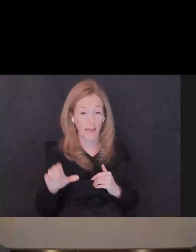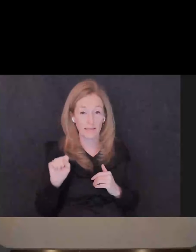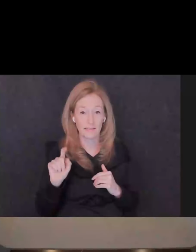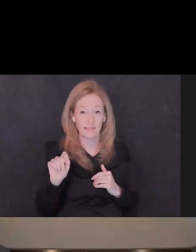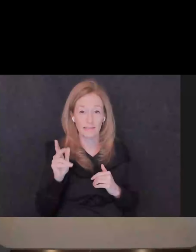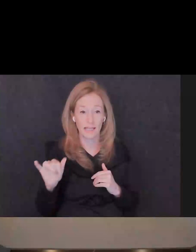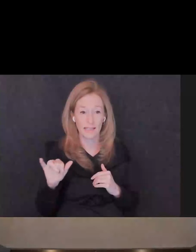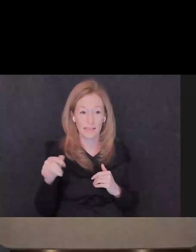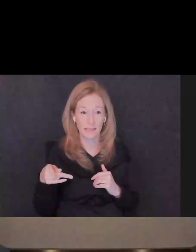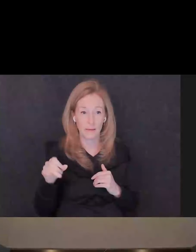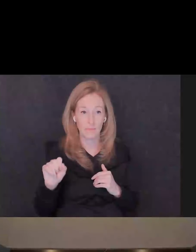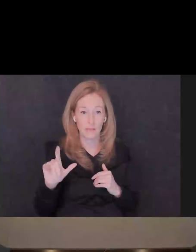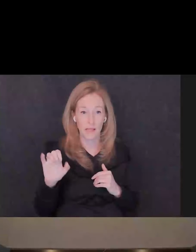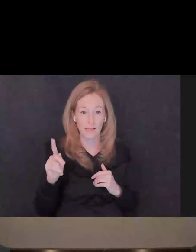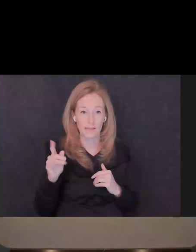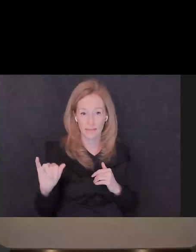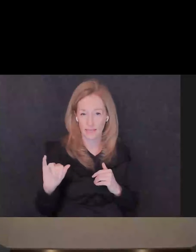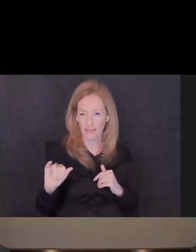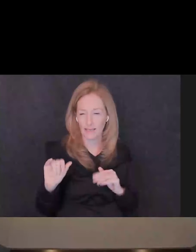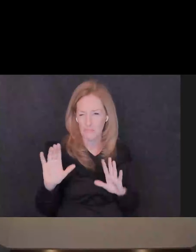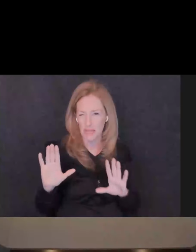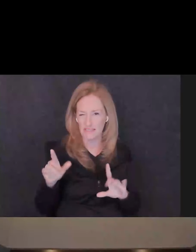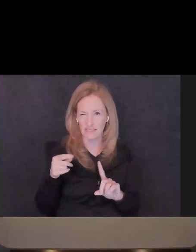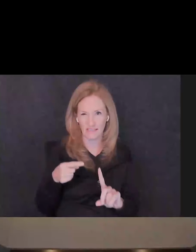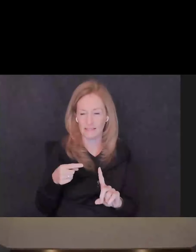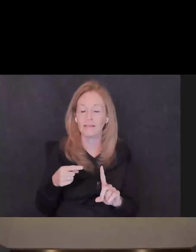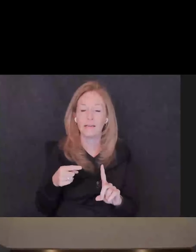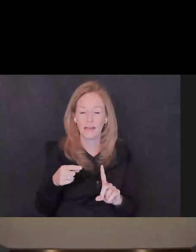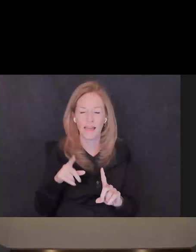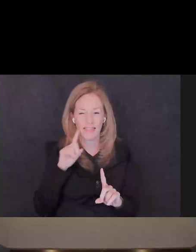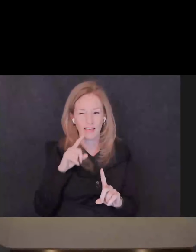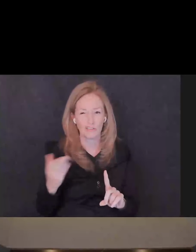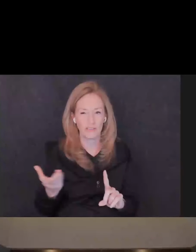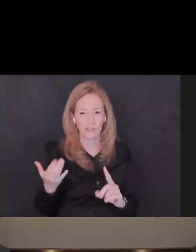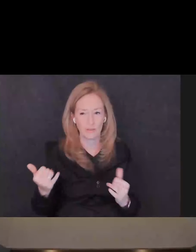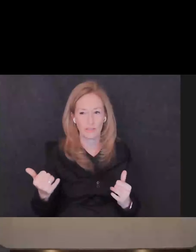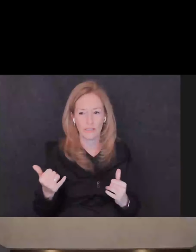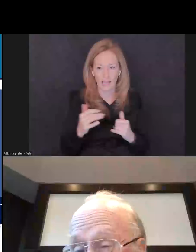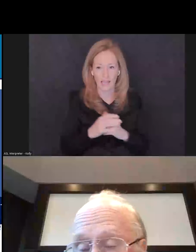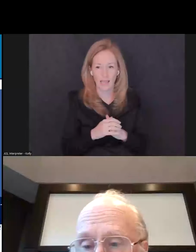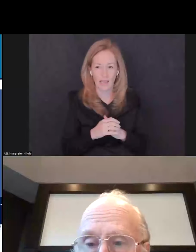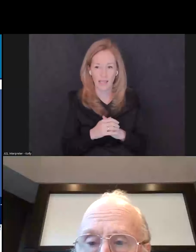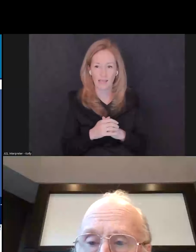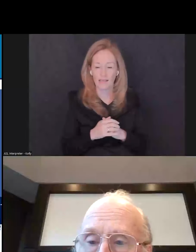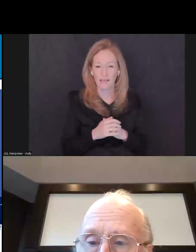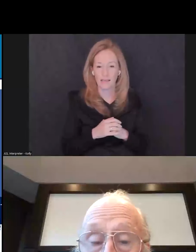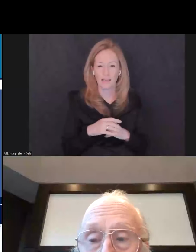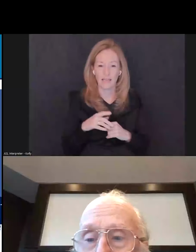is on the call with us today, I believe, and is one of our incredible team